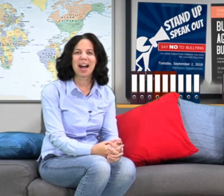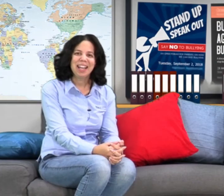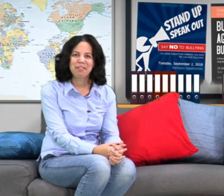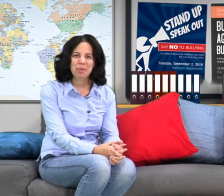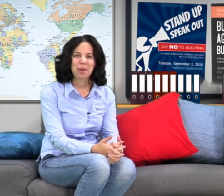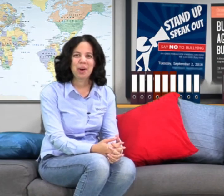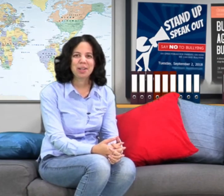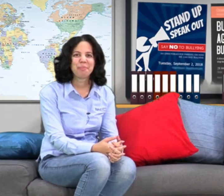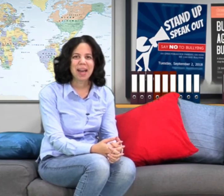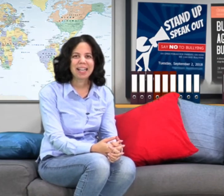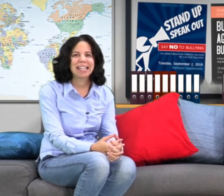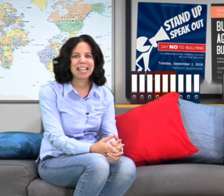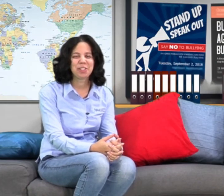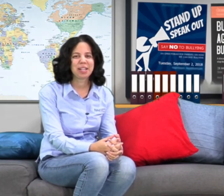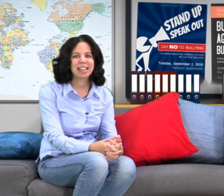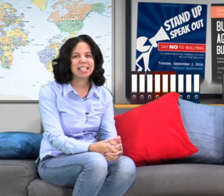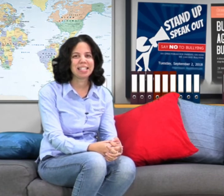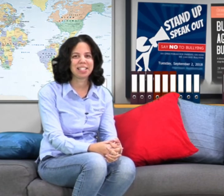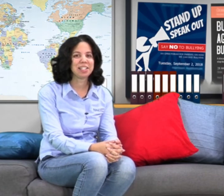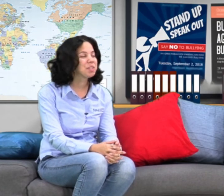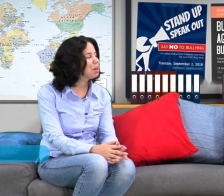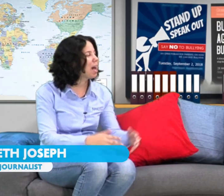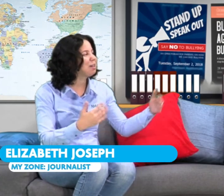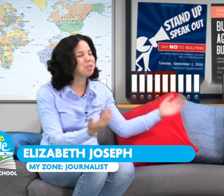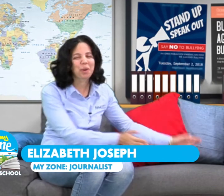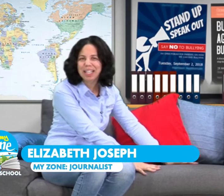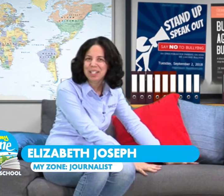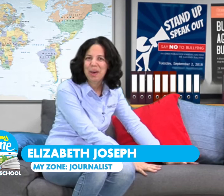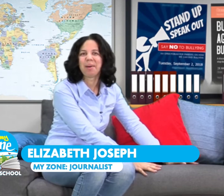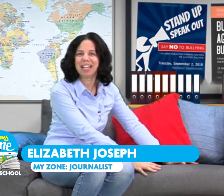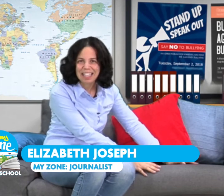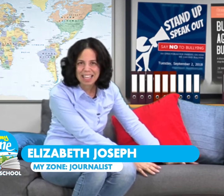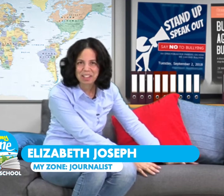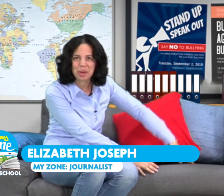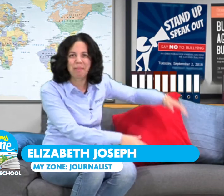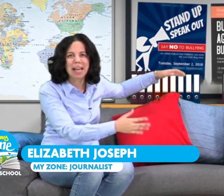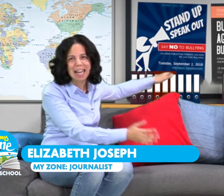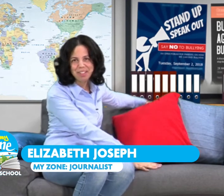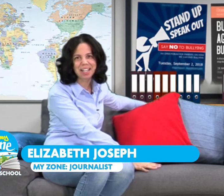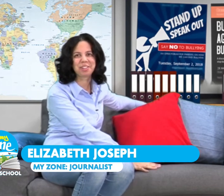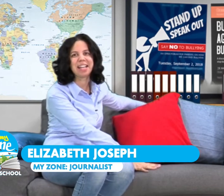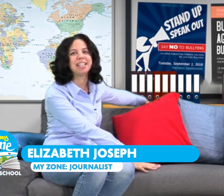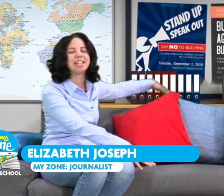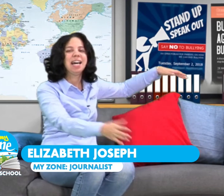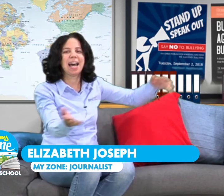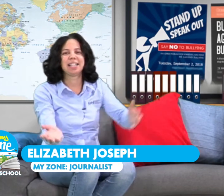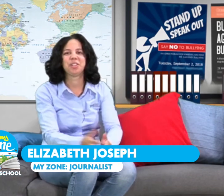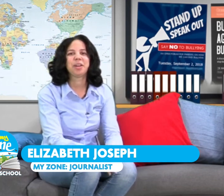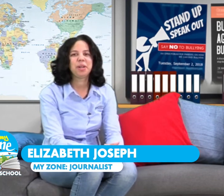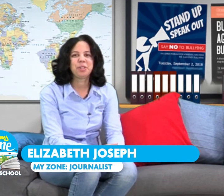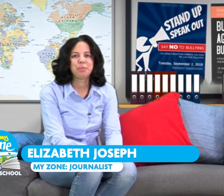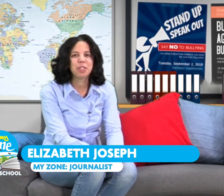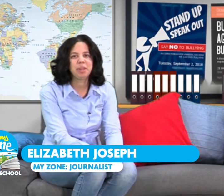Oh, hi everyone, welcome back again to another edition. So I am joined by another guest on my lovely couch right here, and